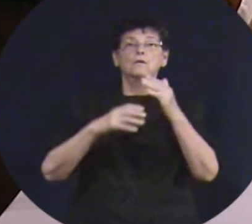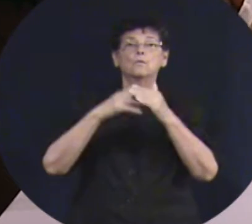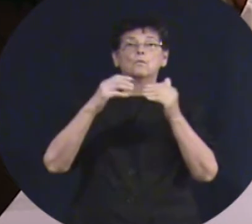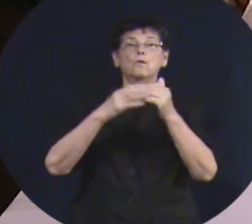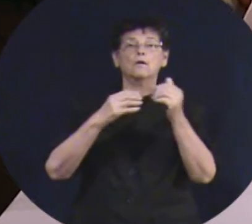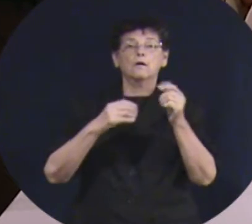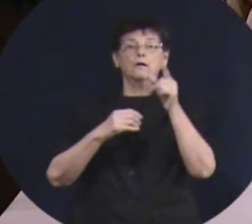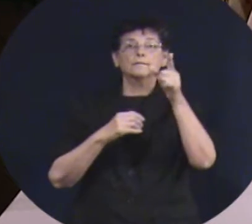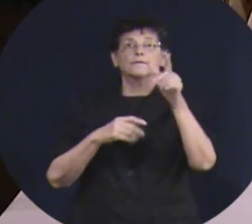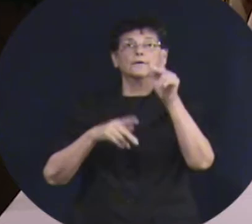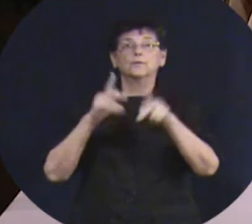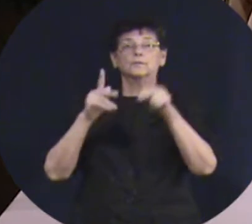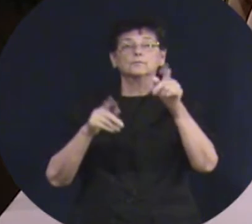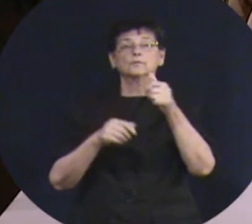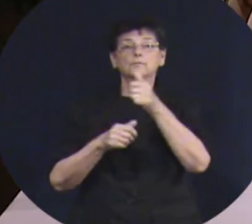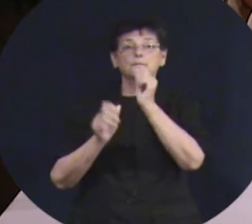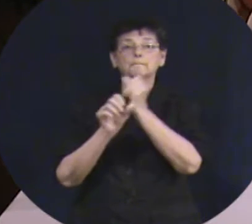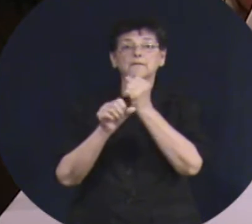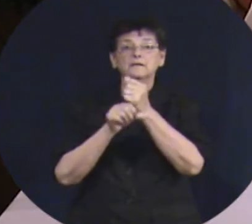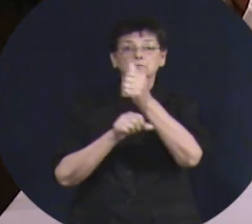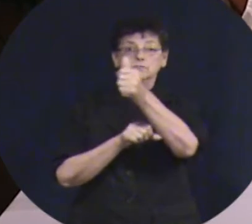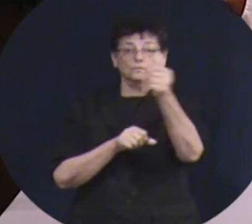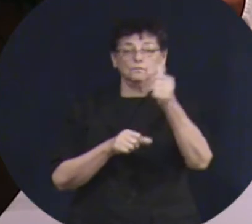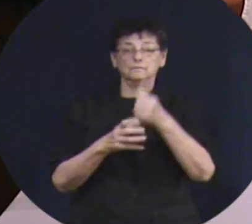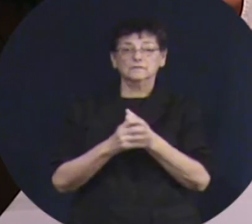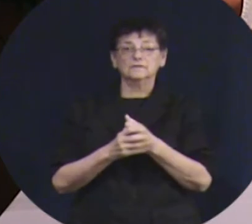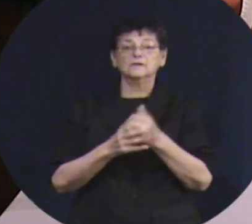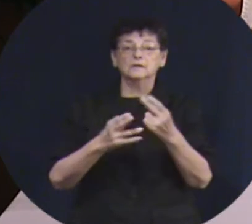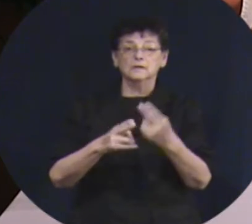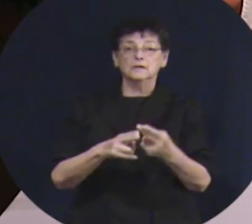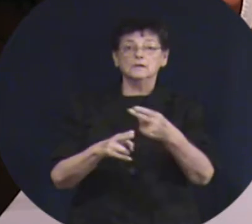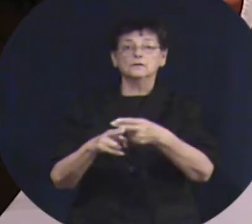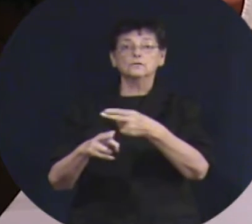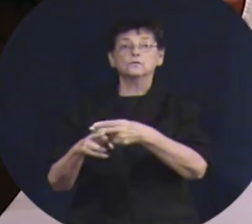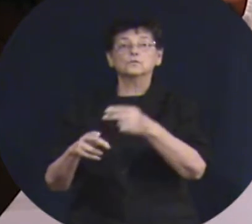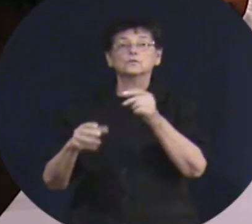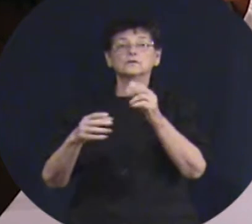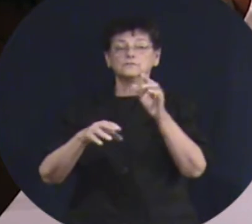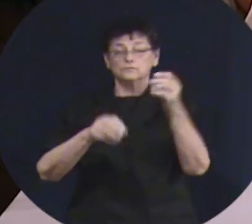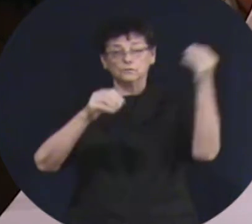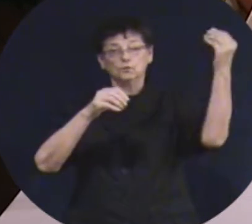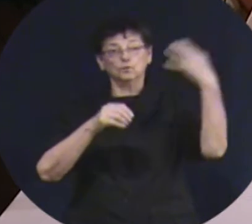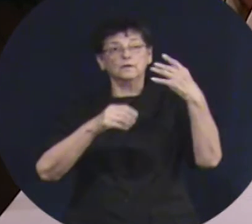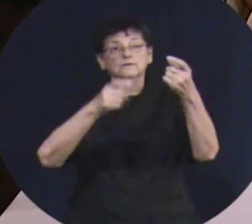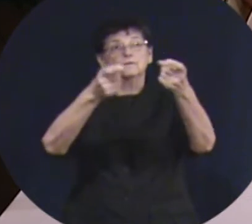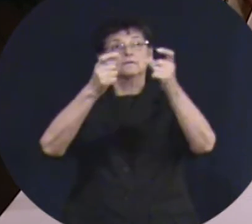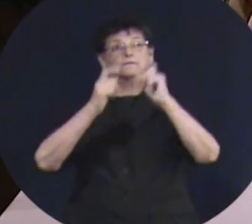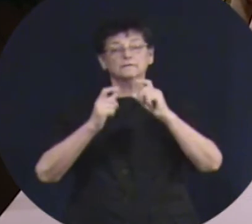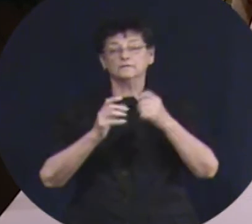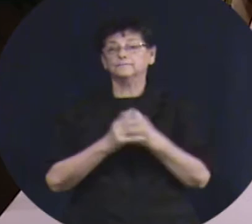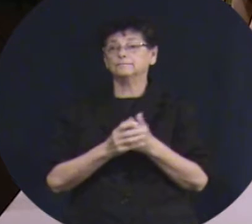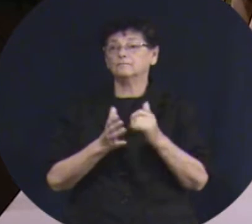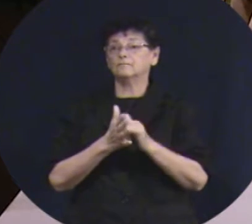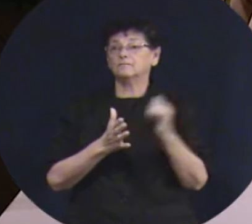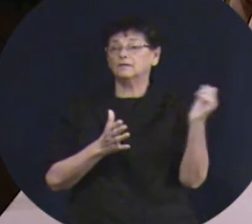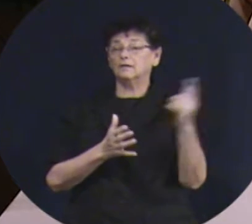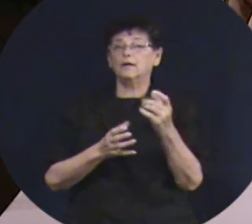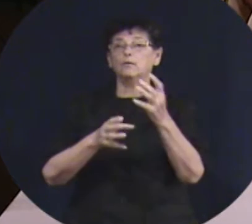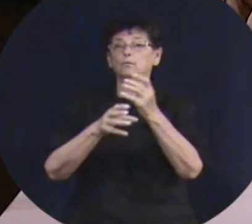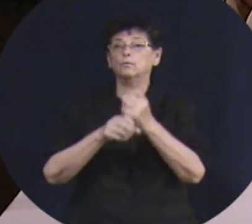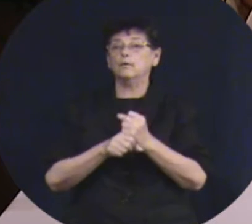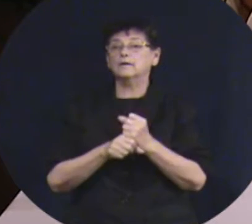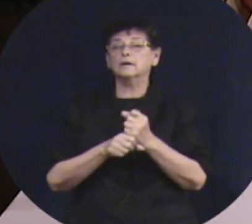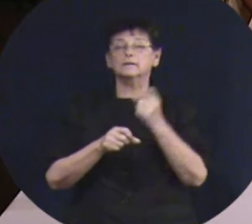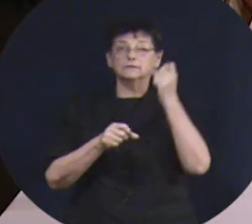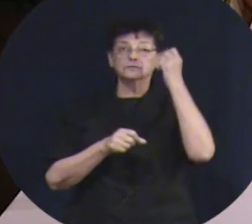of the people you have made your own. Increase, we pray, the grace you have bestowed, that all may grasp and